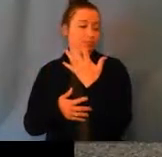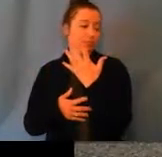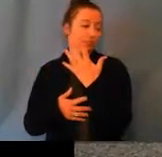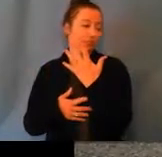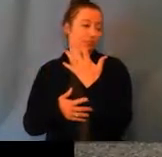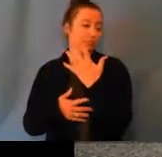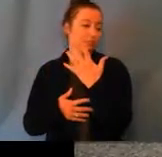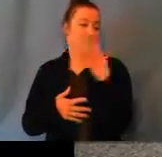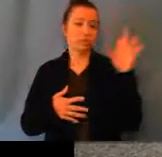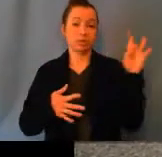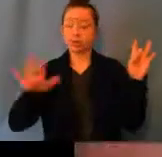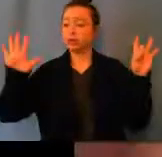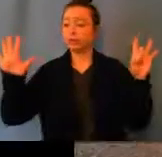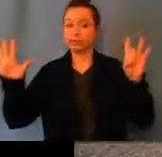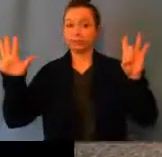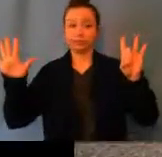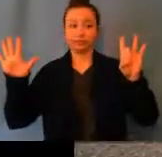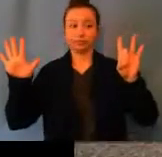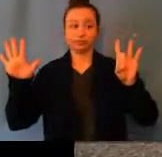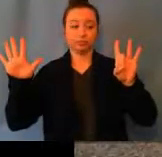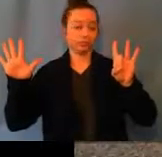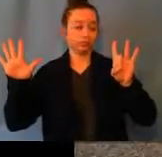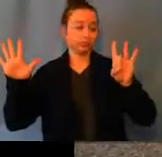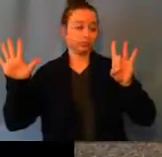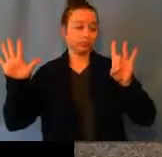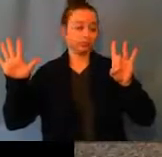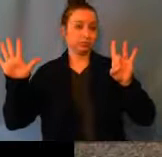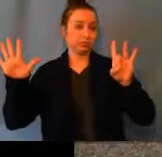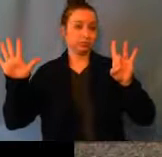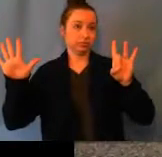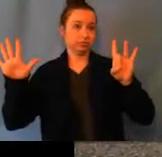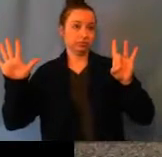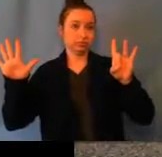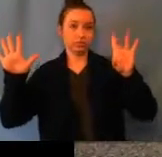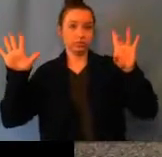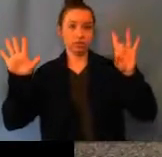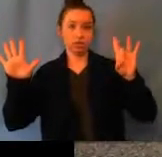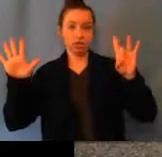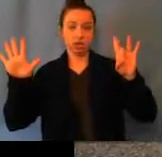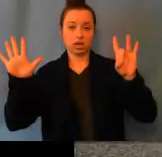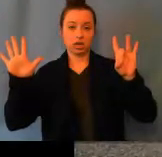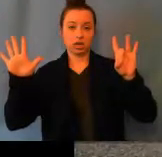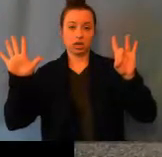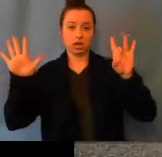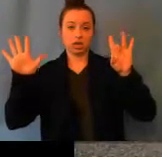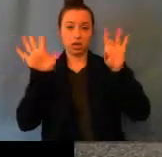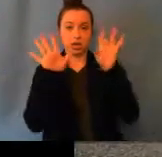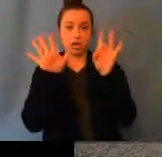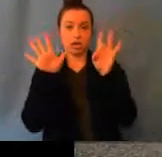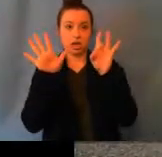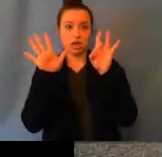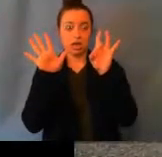5 circles. Now I'm going to count them all. I'm going to write my number sentence underneath so I remember. 8 plus